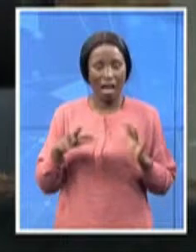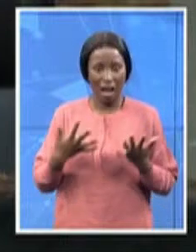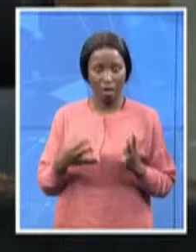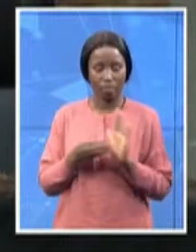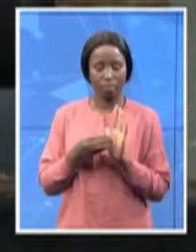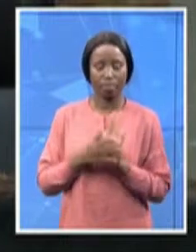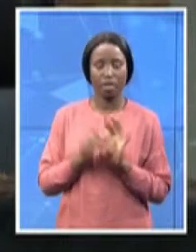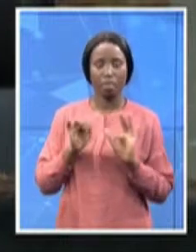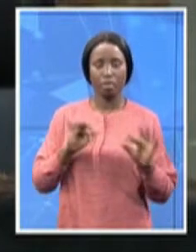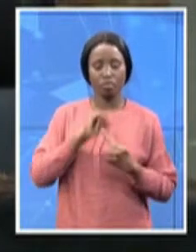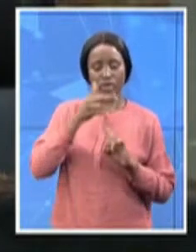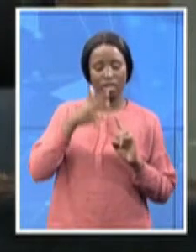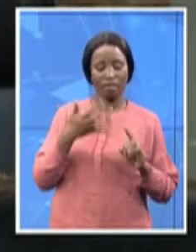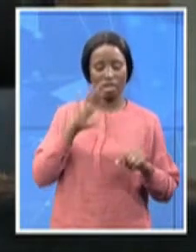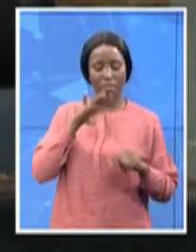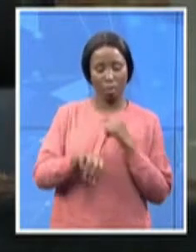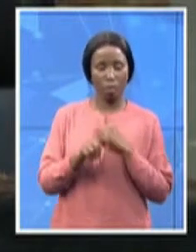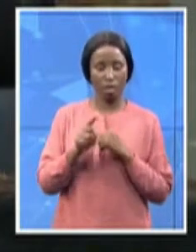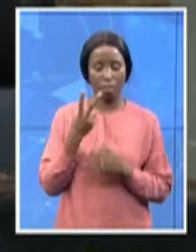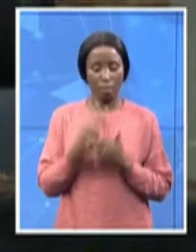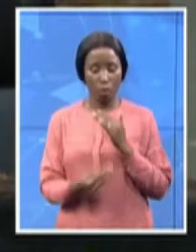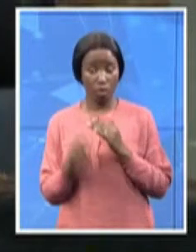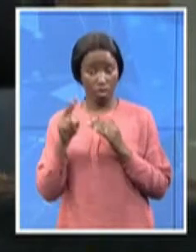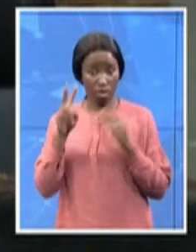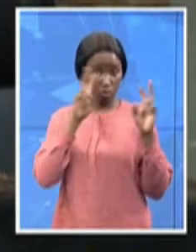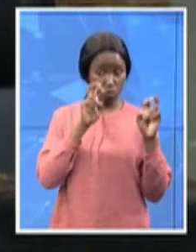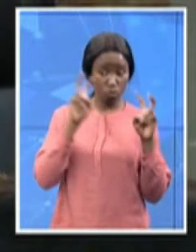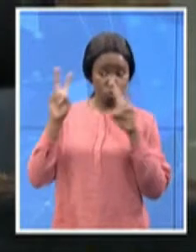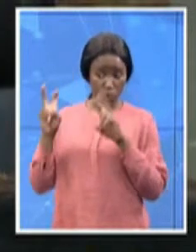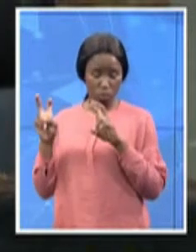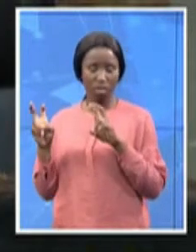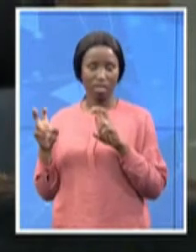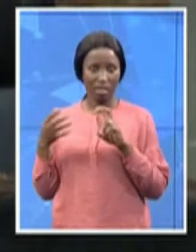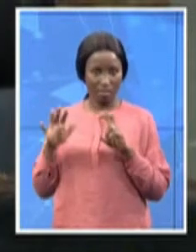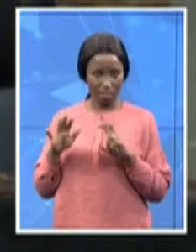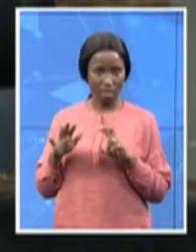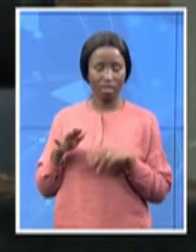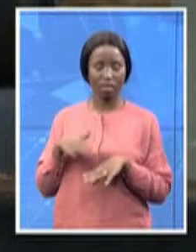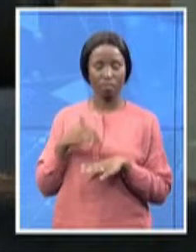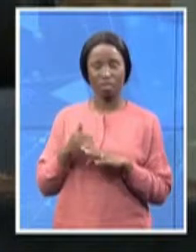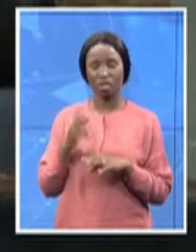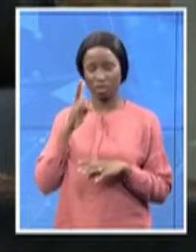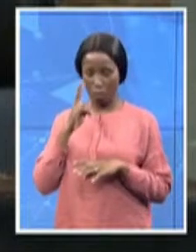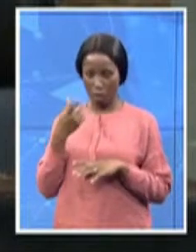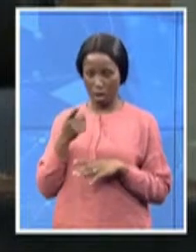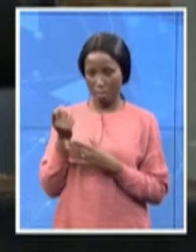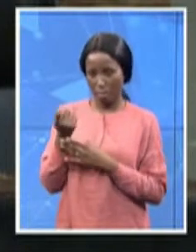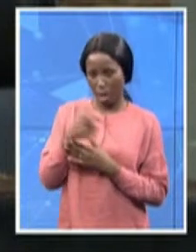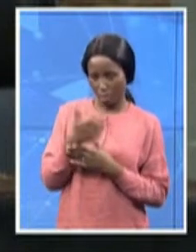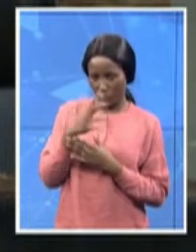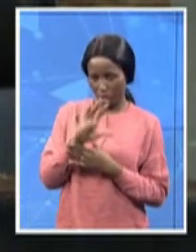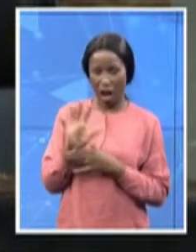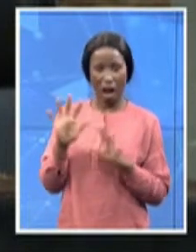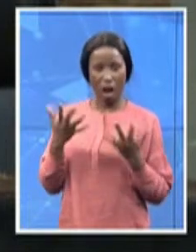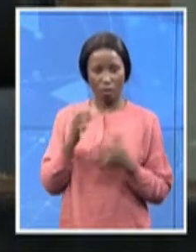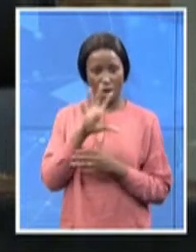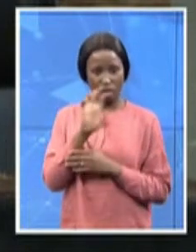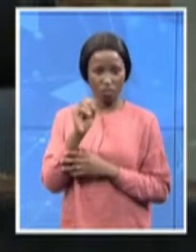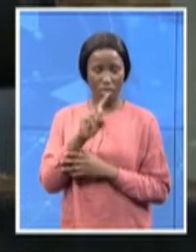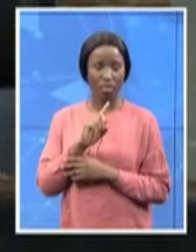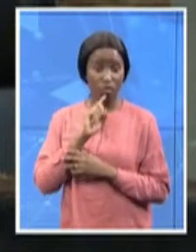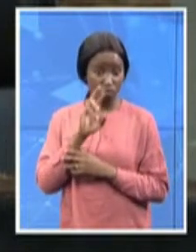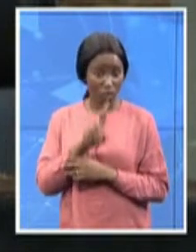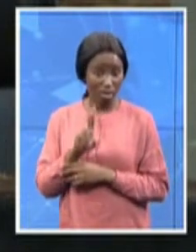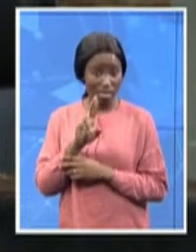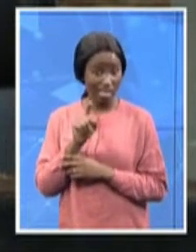based on the way the payment of the 500,000 rand was made. Having found that